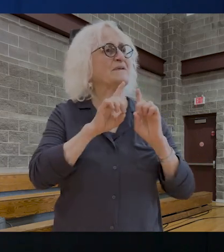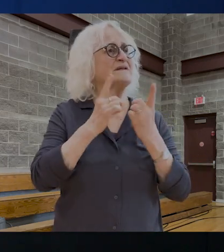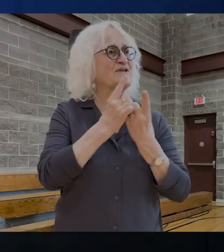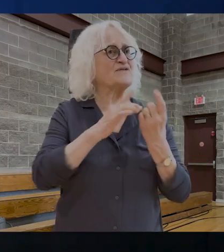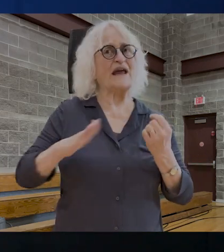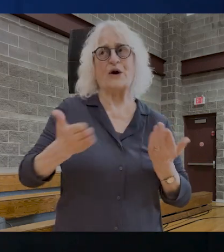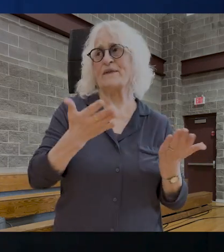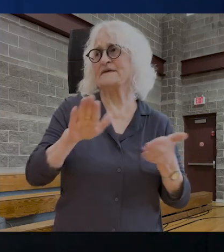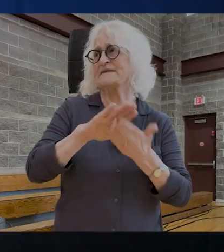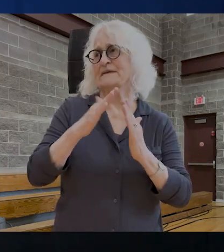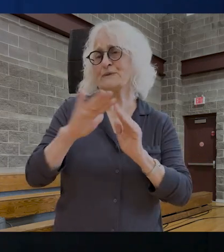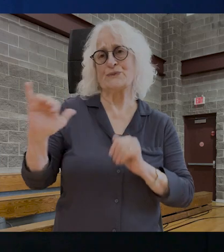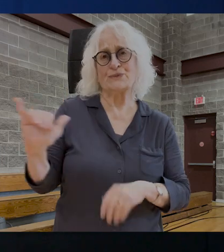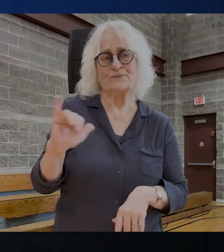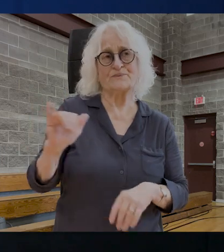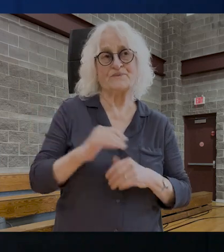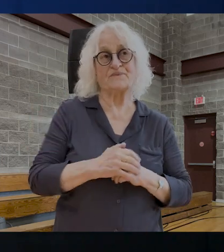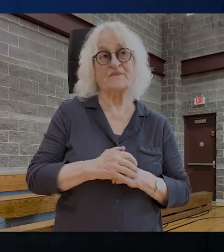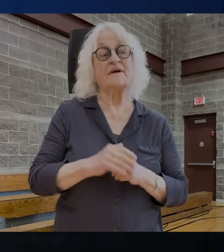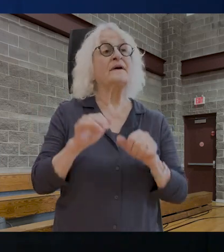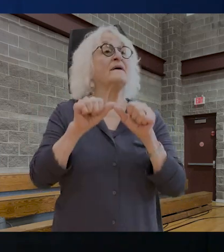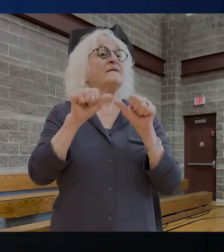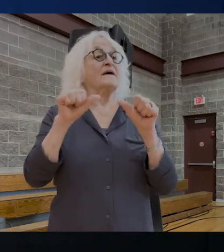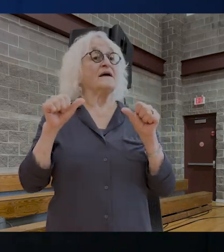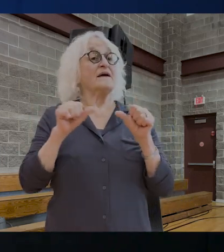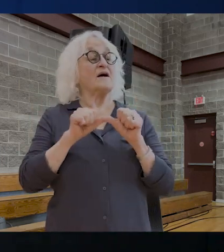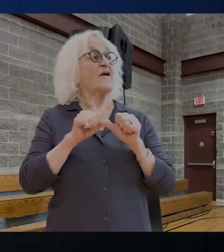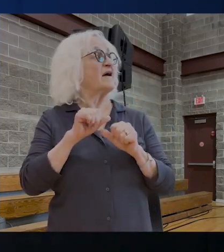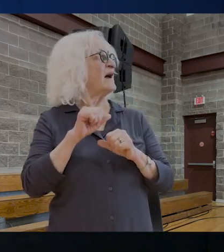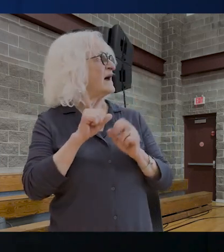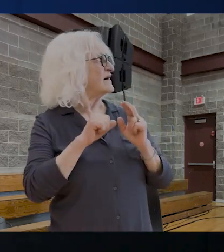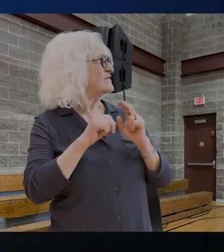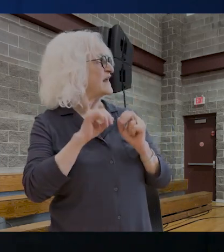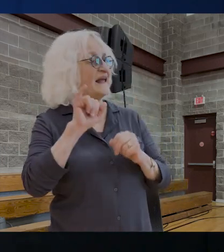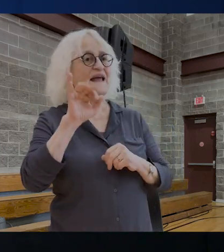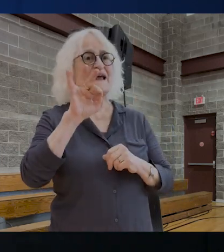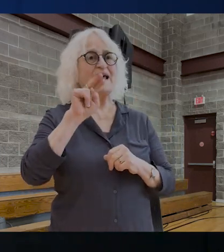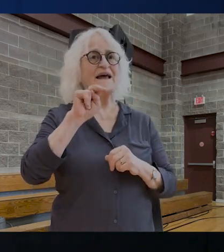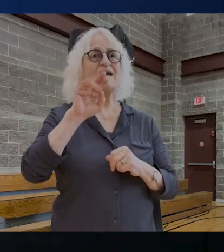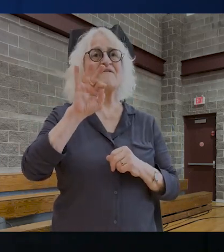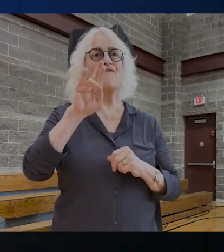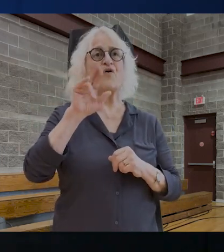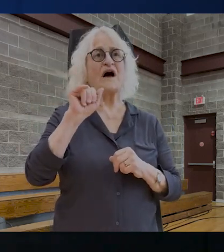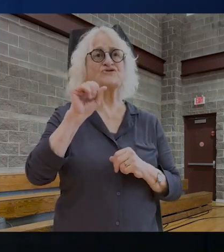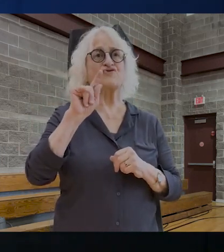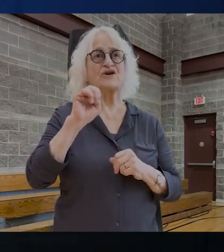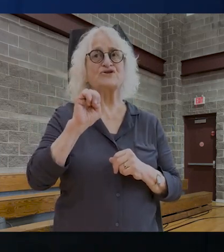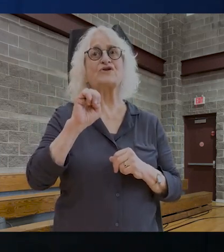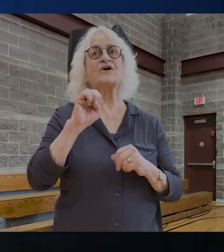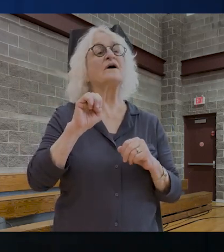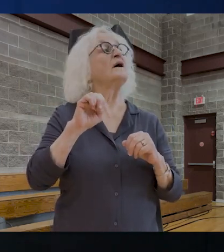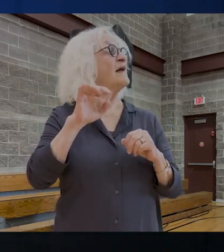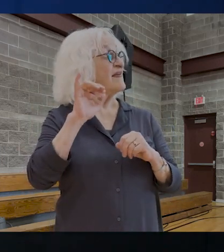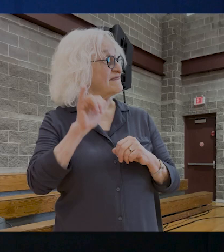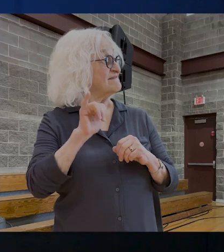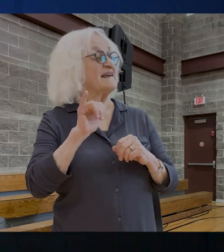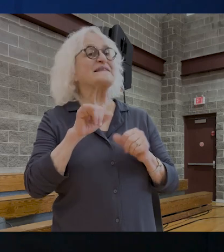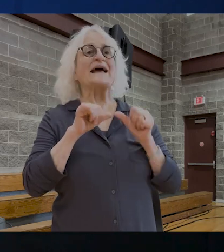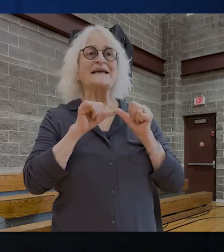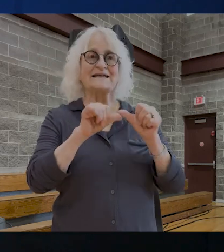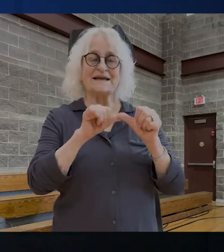in the city. In the area of infrastructure and accessibility, this budget continues to